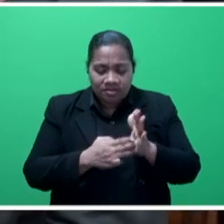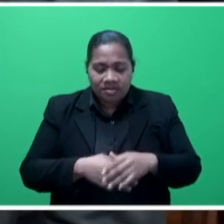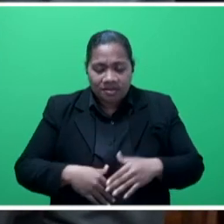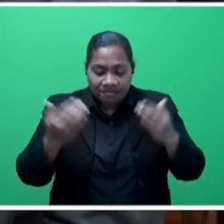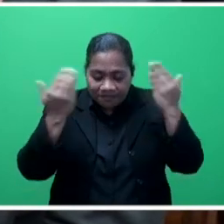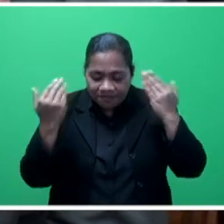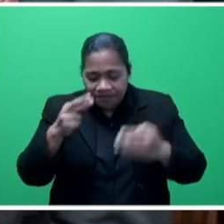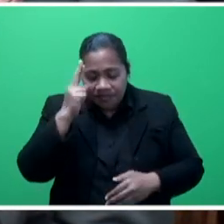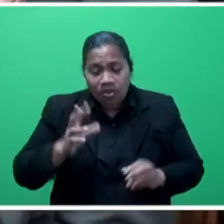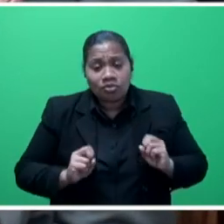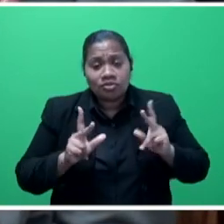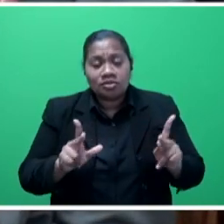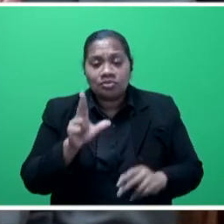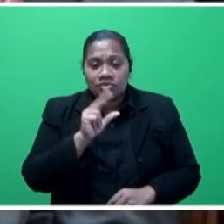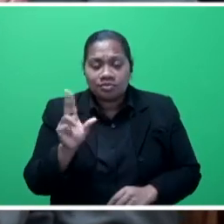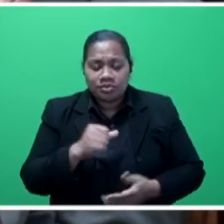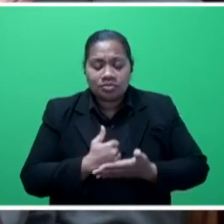in support of the